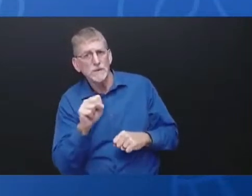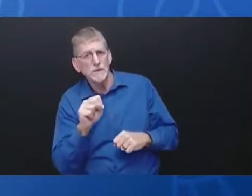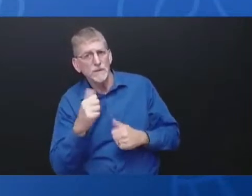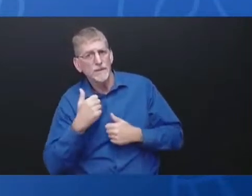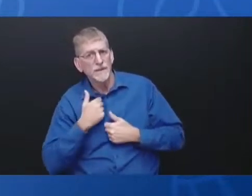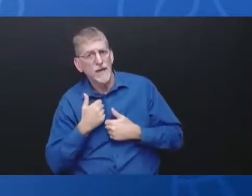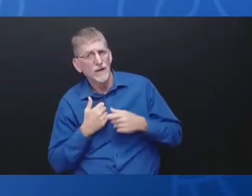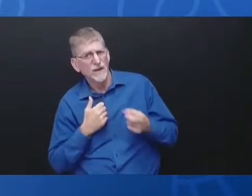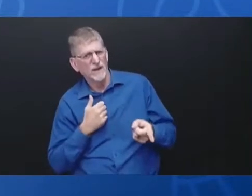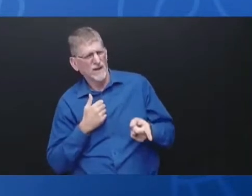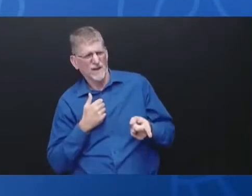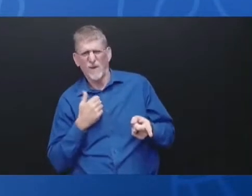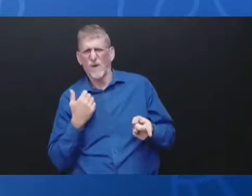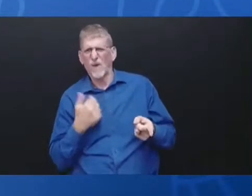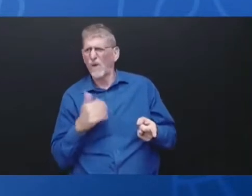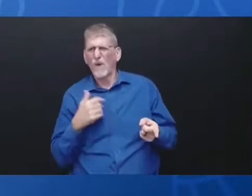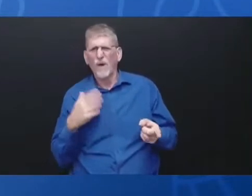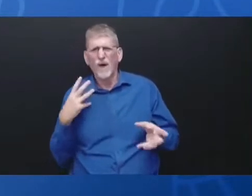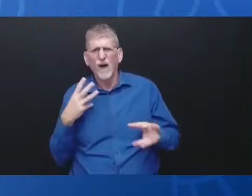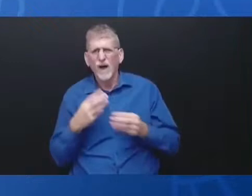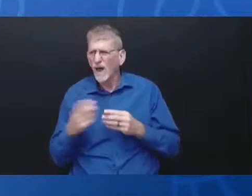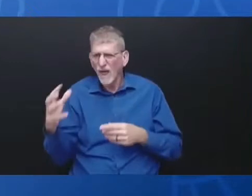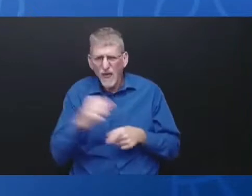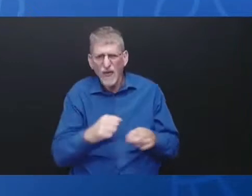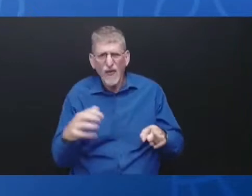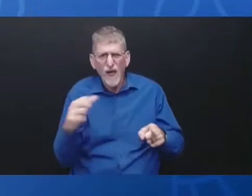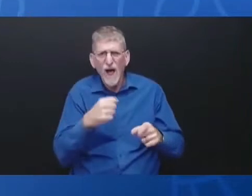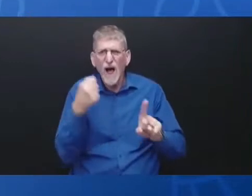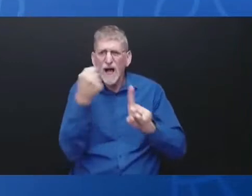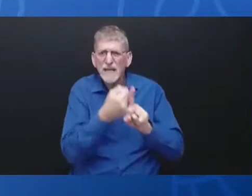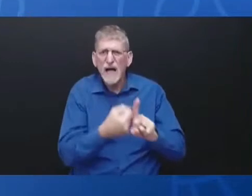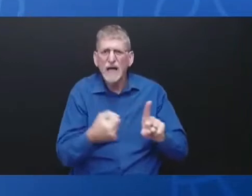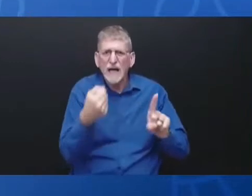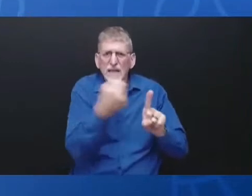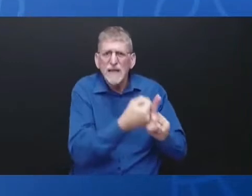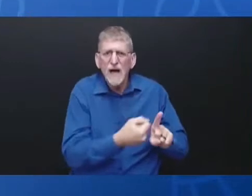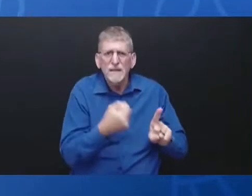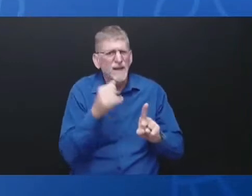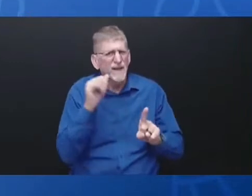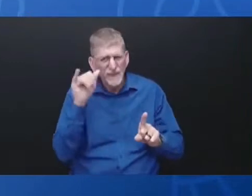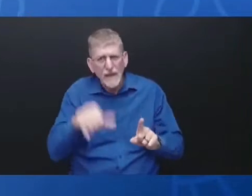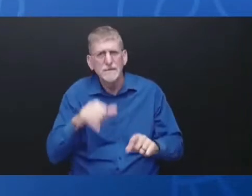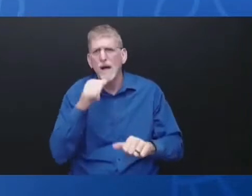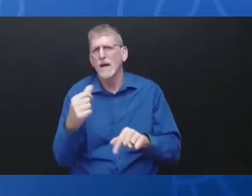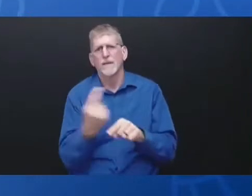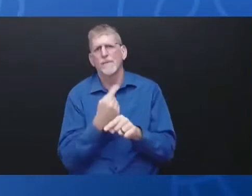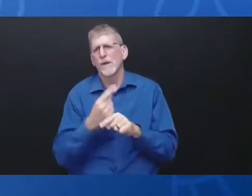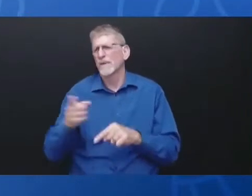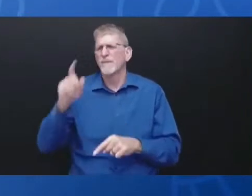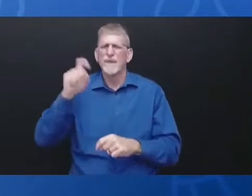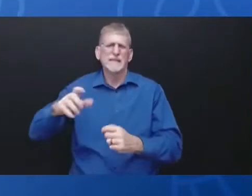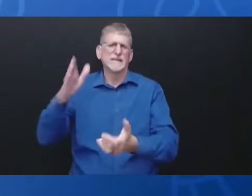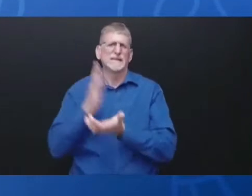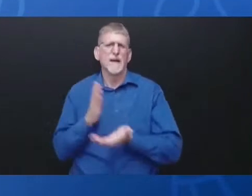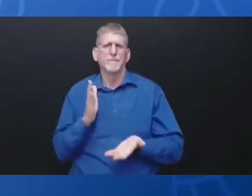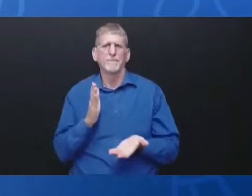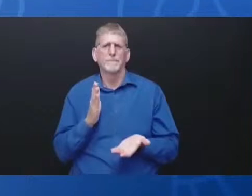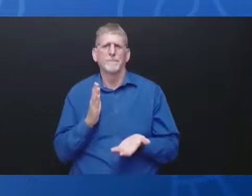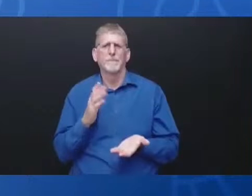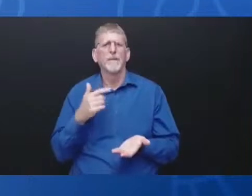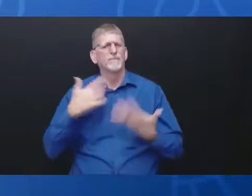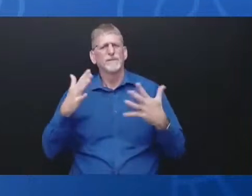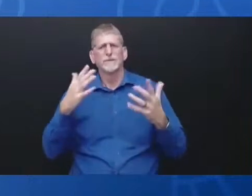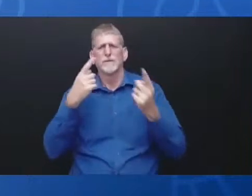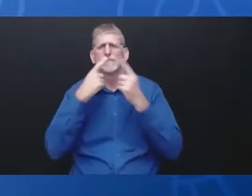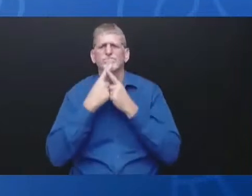this isn't a situation that should be managed. It has to stop. So the message to the Houthis is, if this